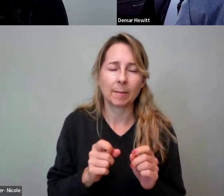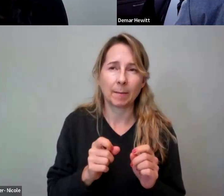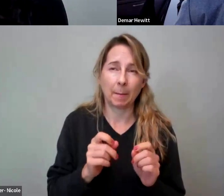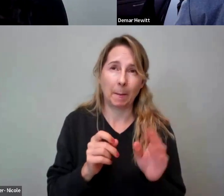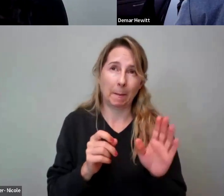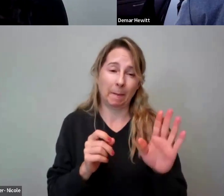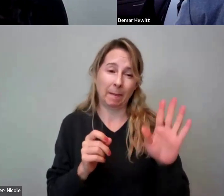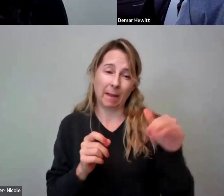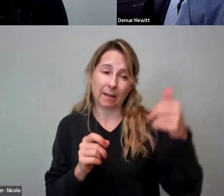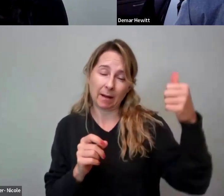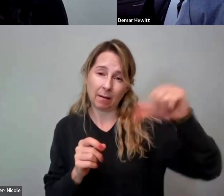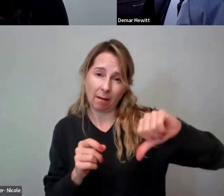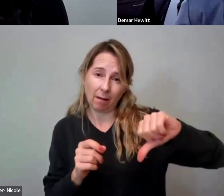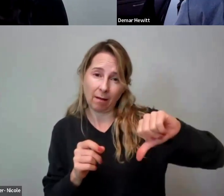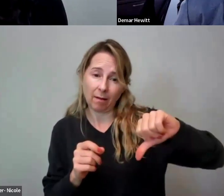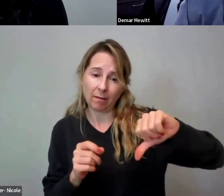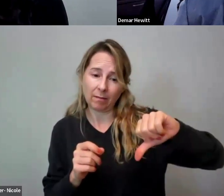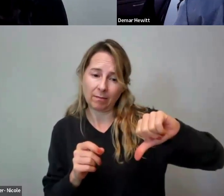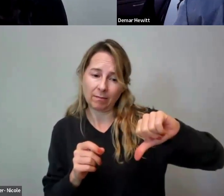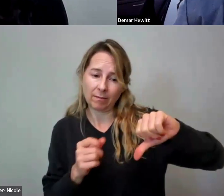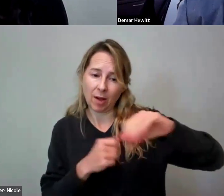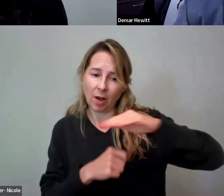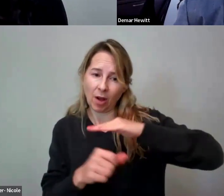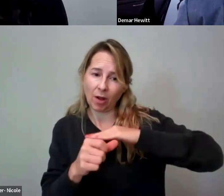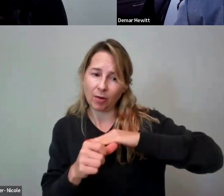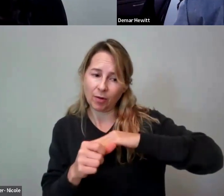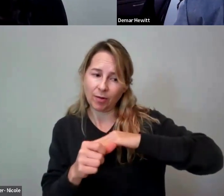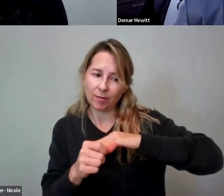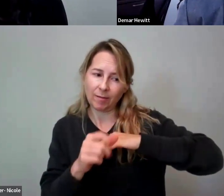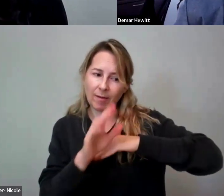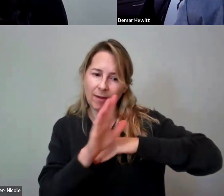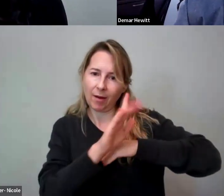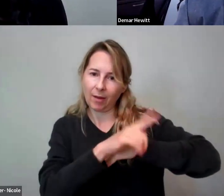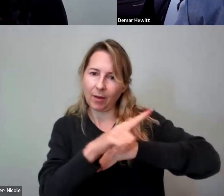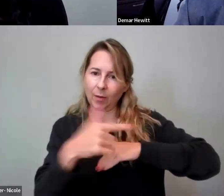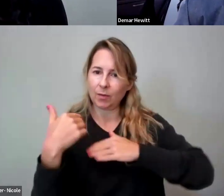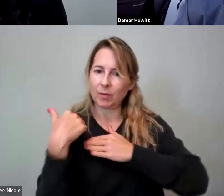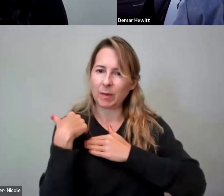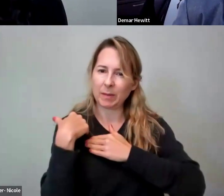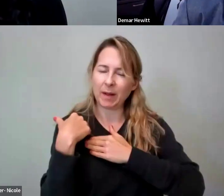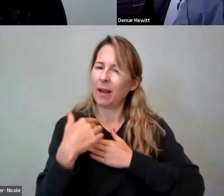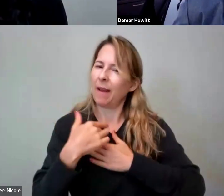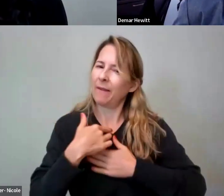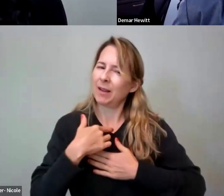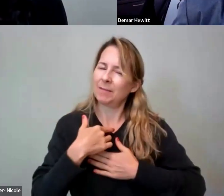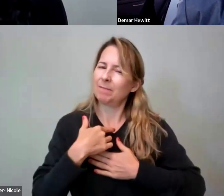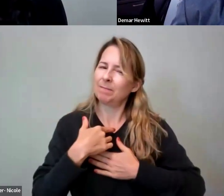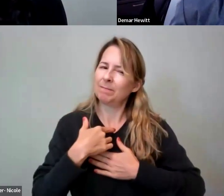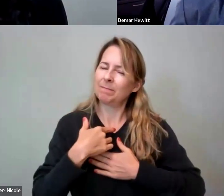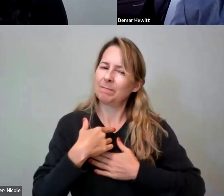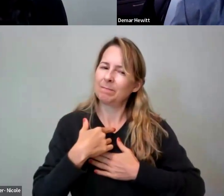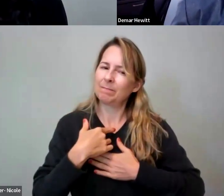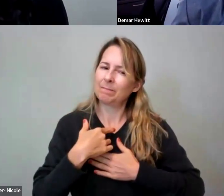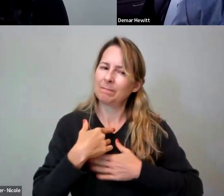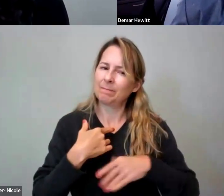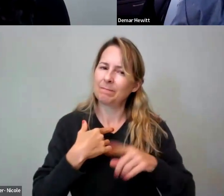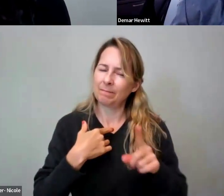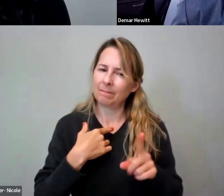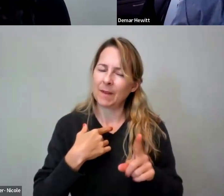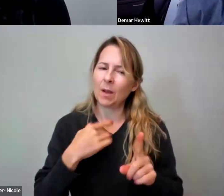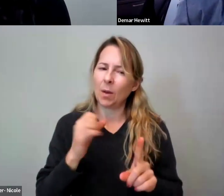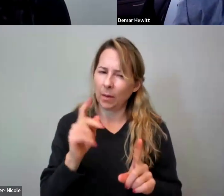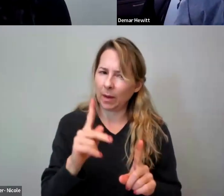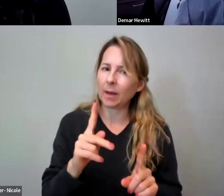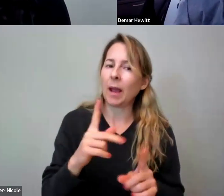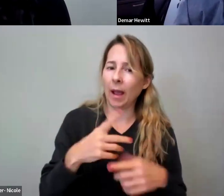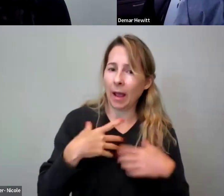denial can be properly grounded in undue hardship. And I'm going to say no. Because yes, there is